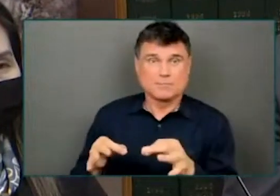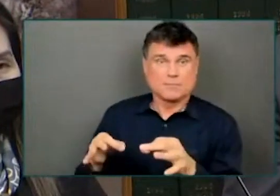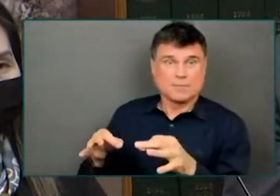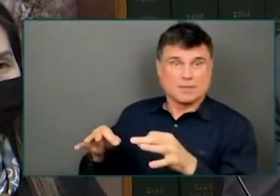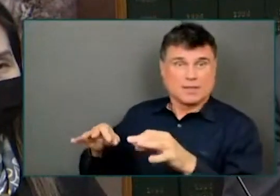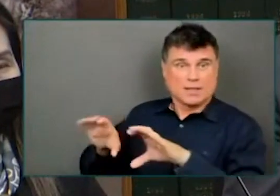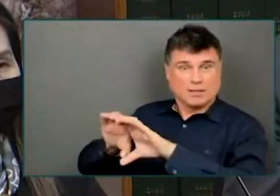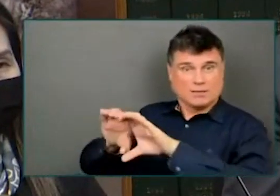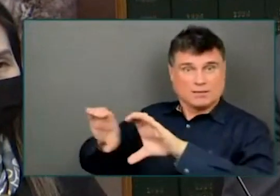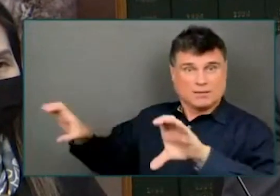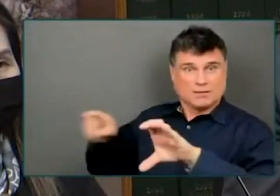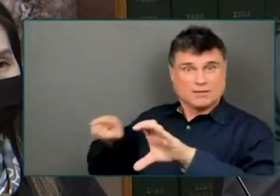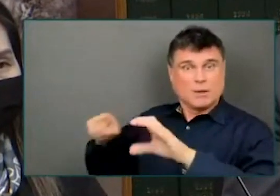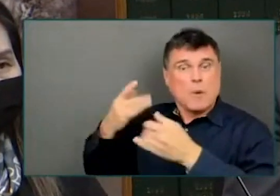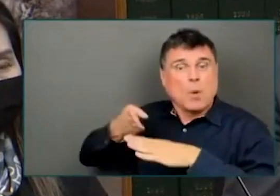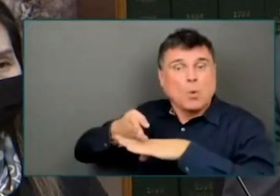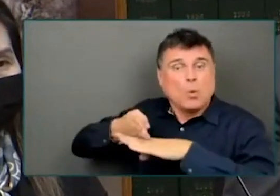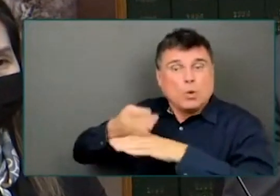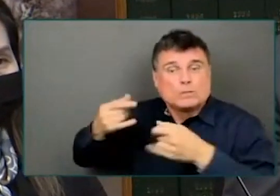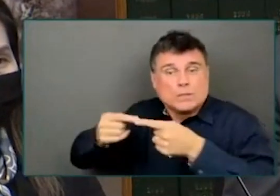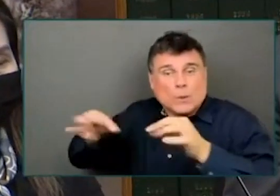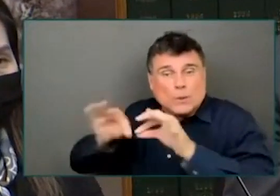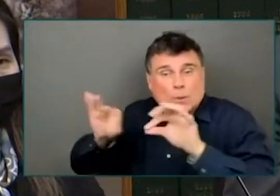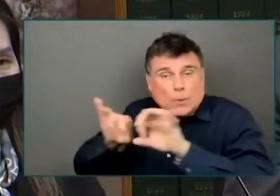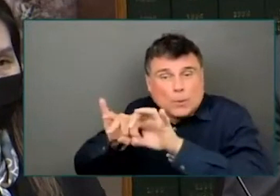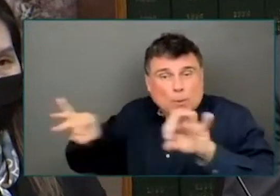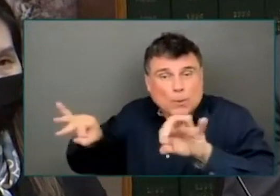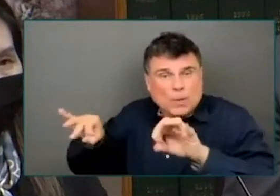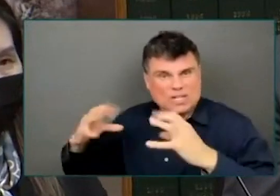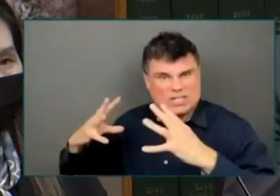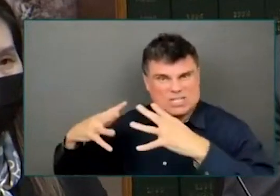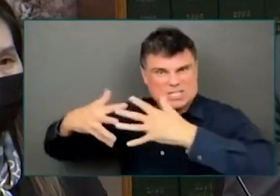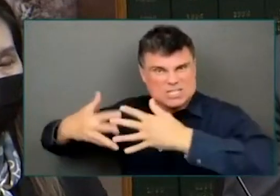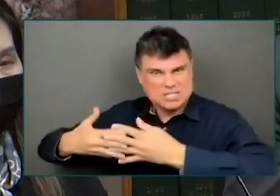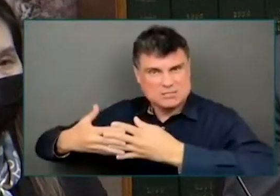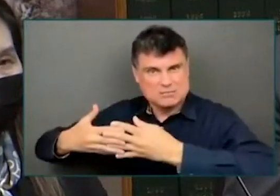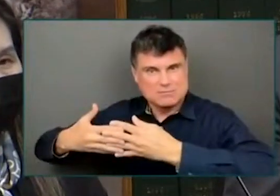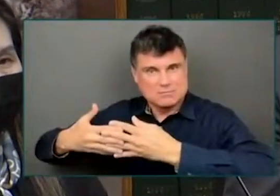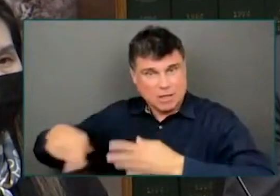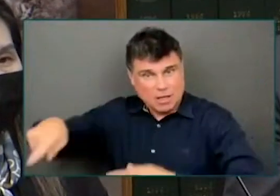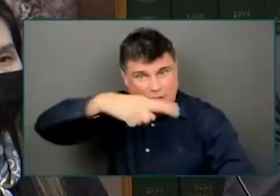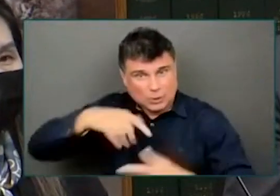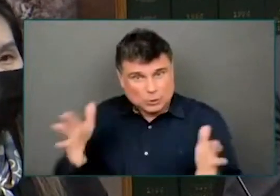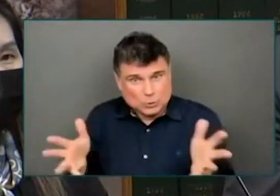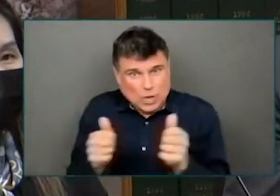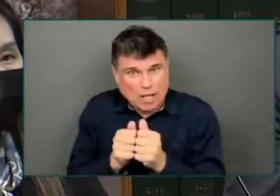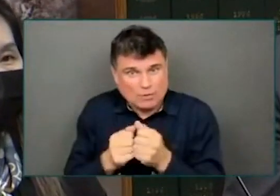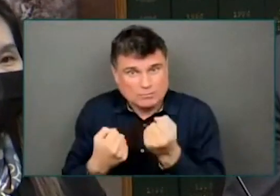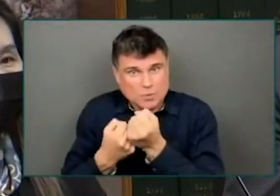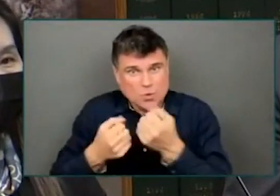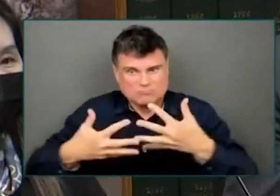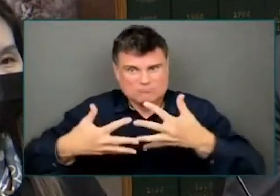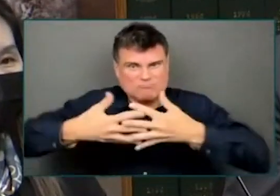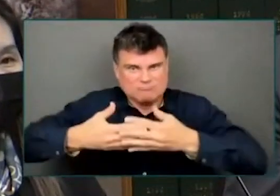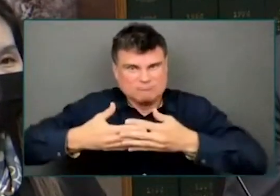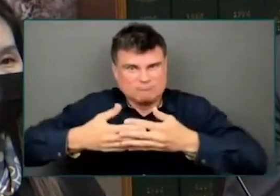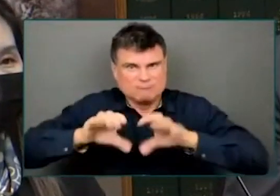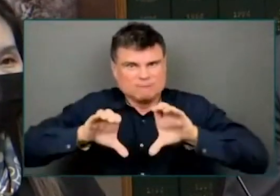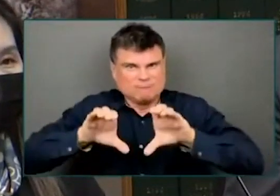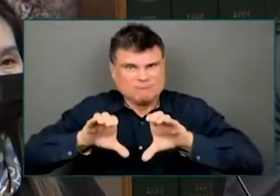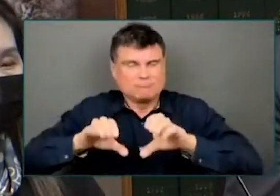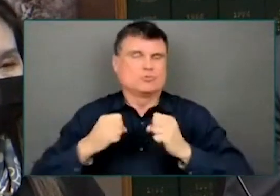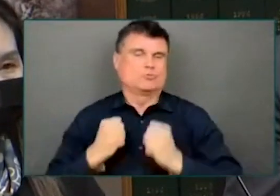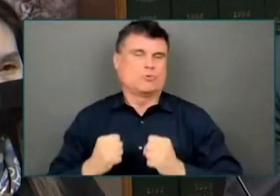Speaker, while we all know that we all know what we're fighting against, be it COVID-19, climate change, or a poison